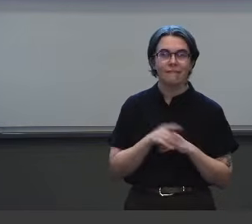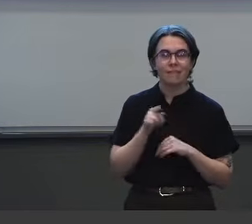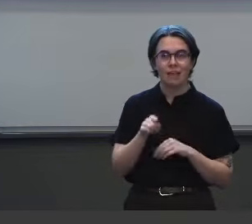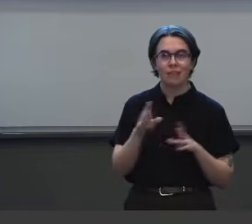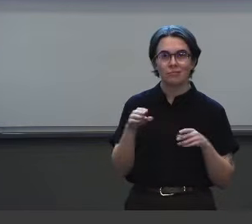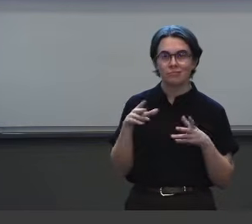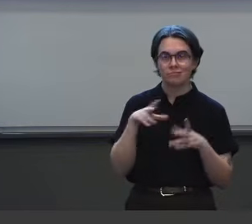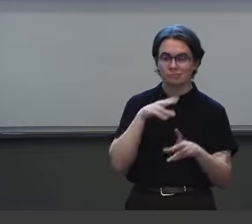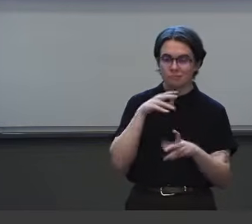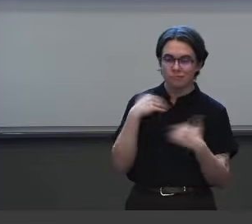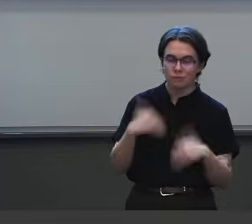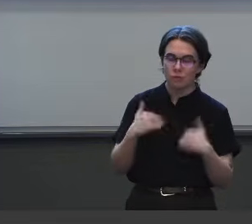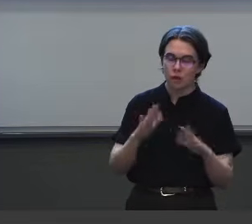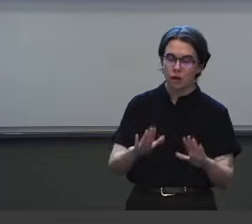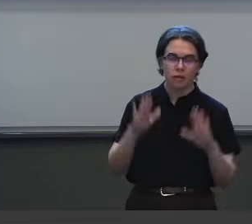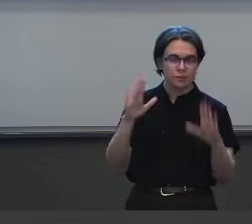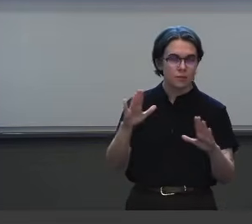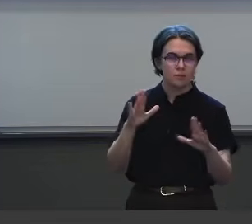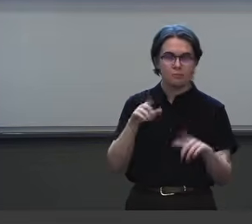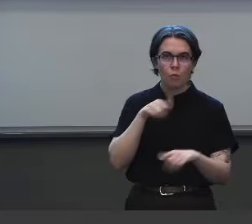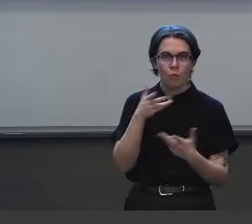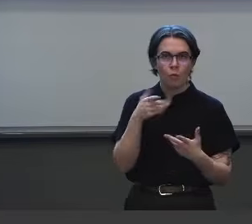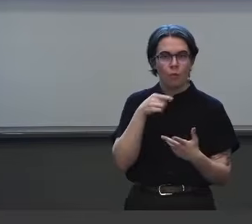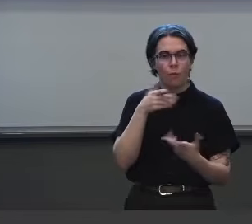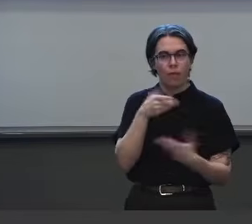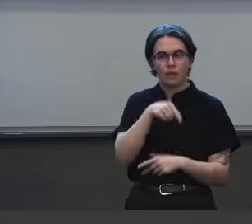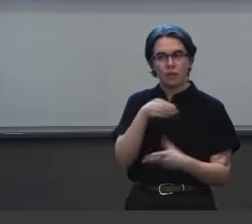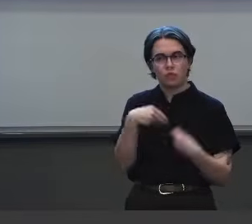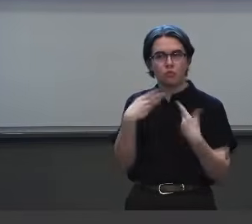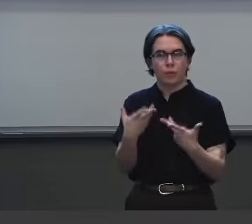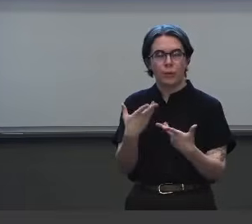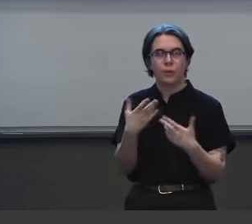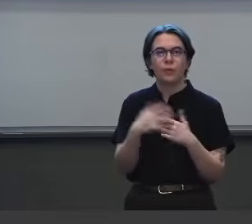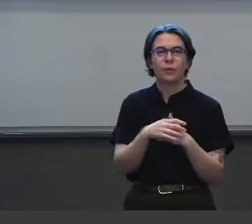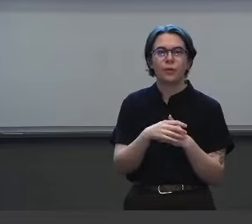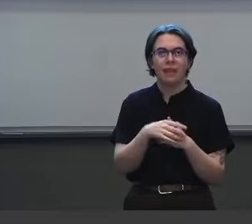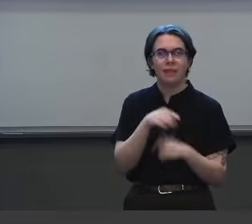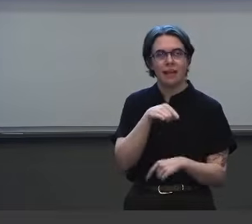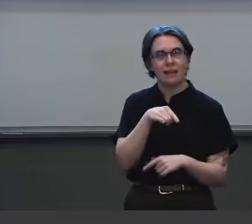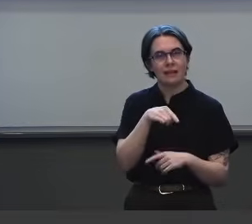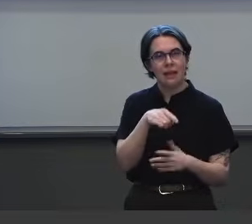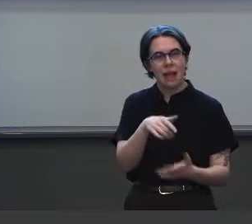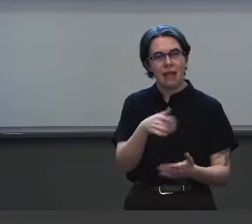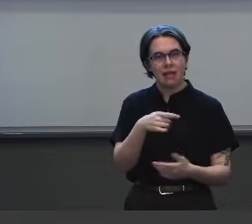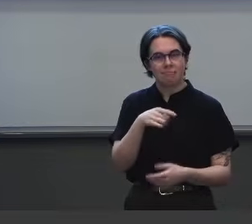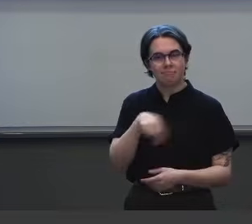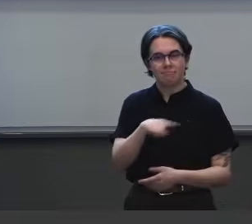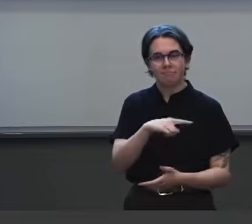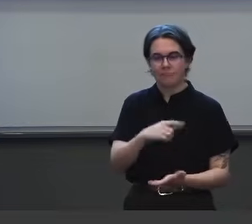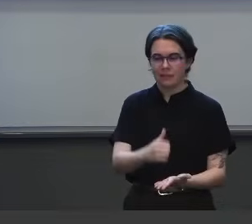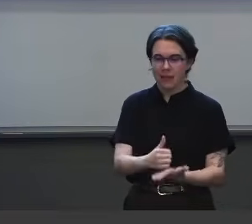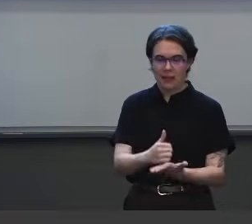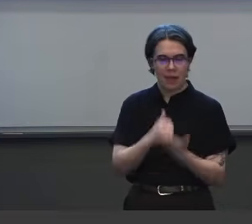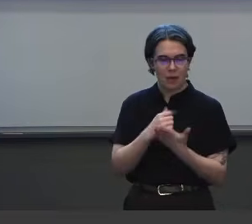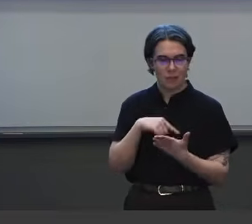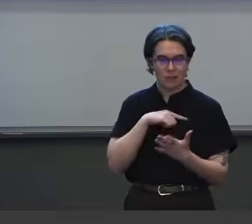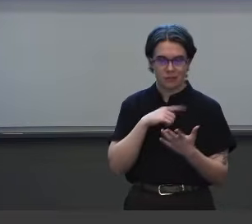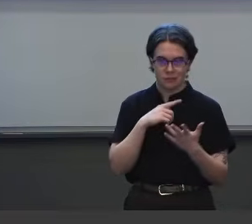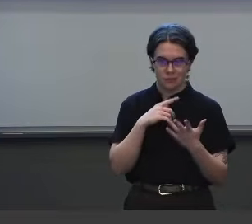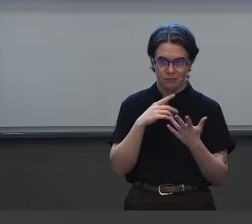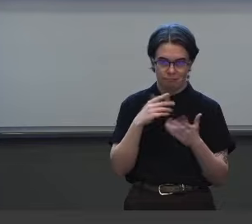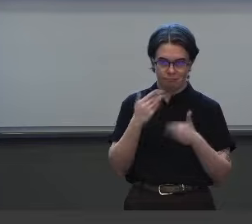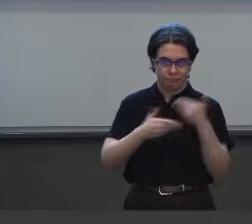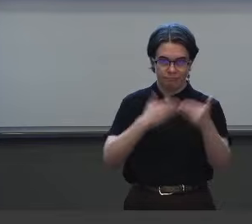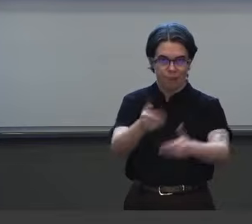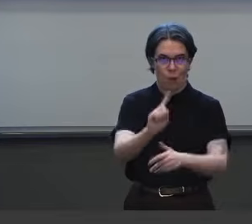contributions to the development of our technology, and we wouldn't be able to be where we are at this stage without their work. Our